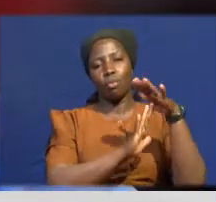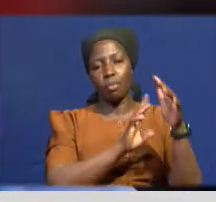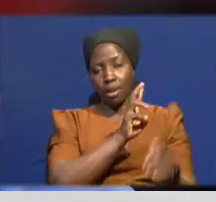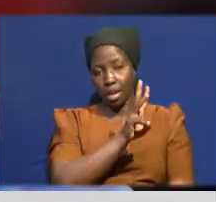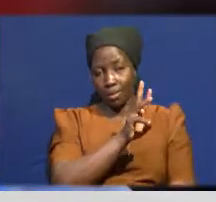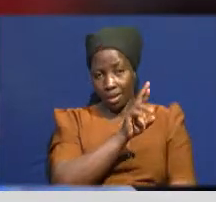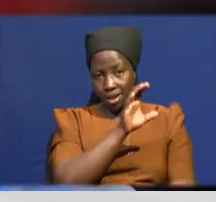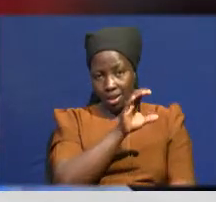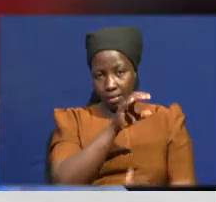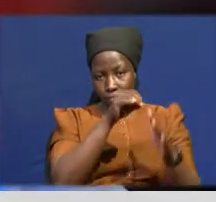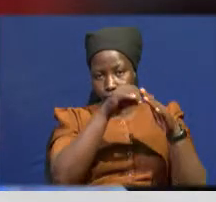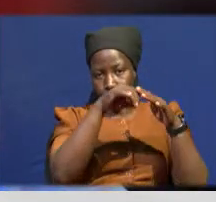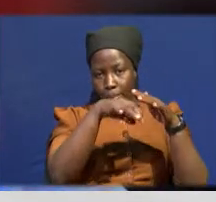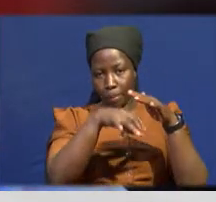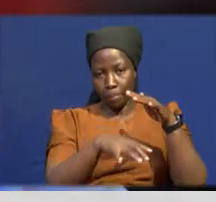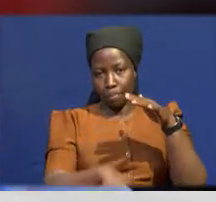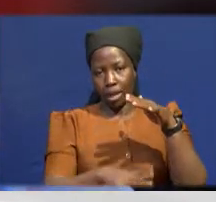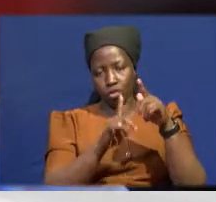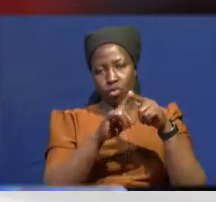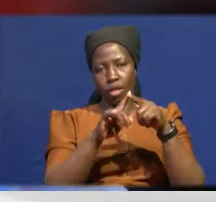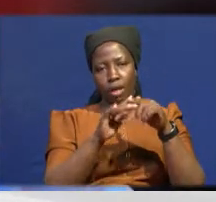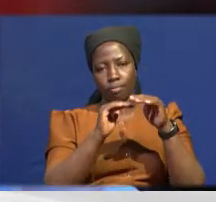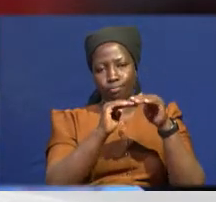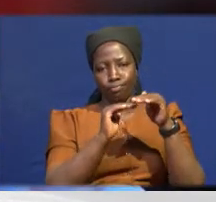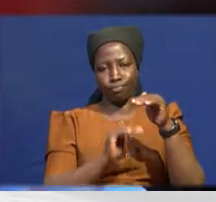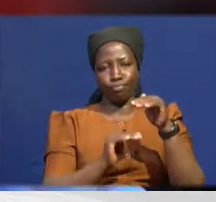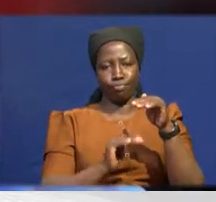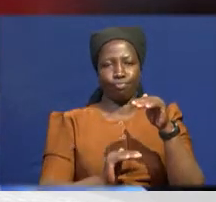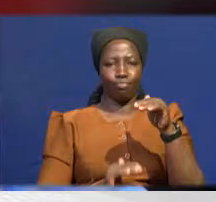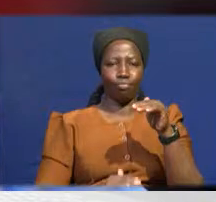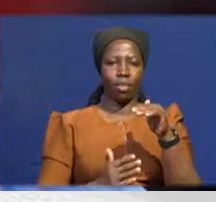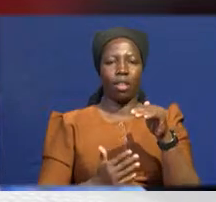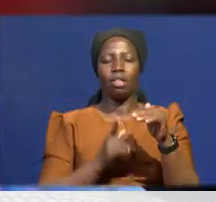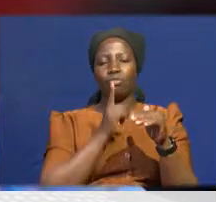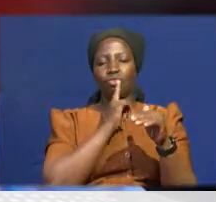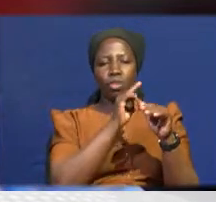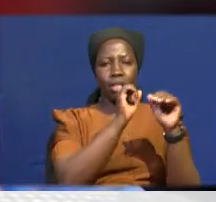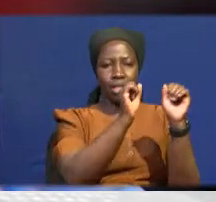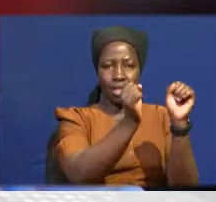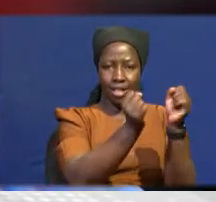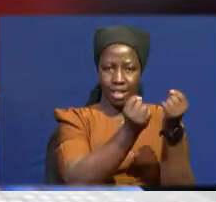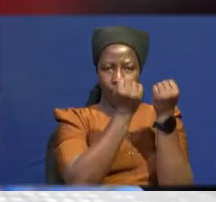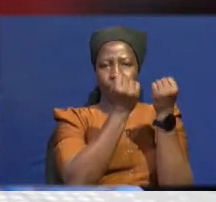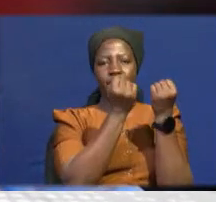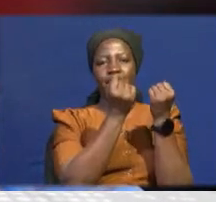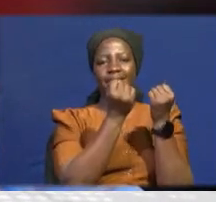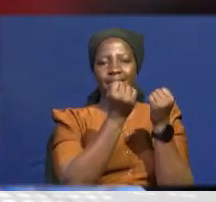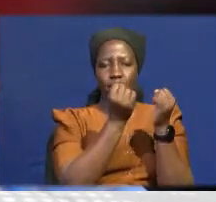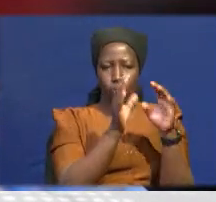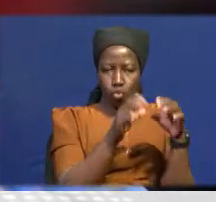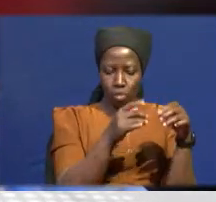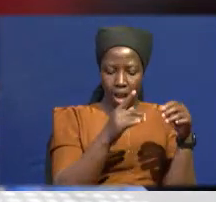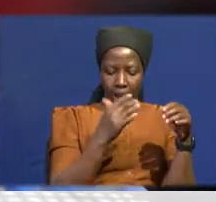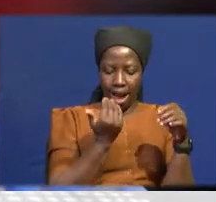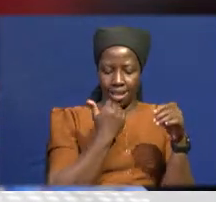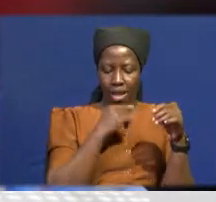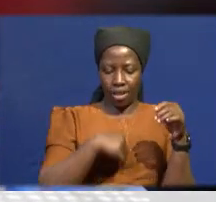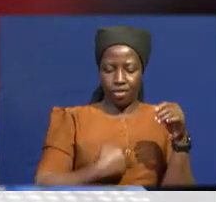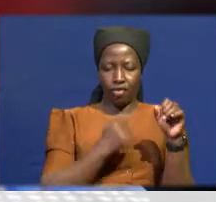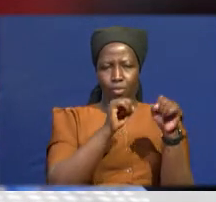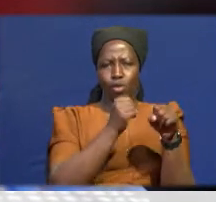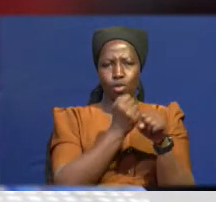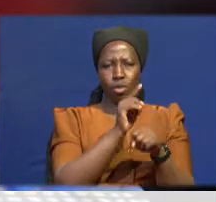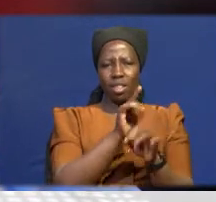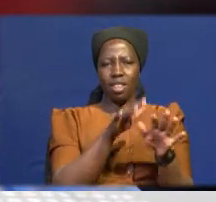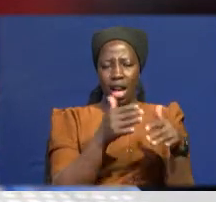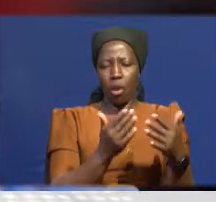events trickles down to the bottom of the pyramid. So as safety, we ask ourselves, how can we do this without